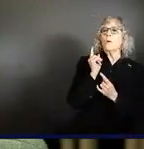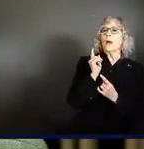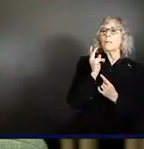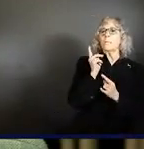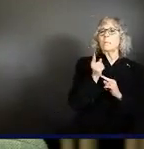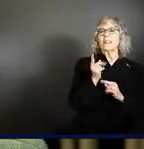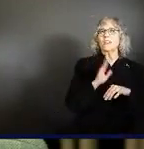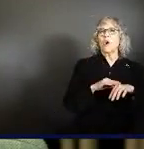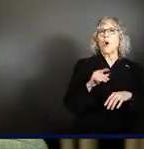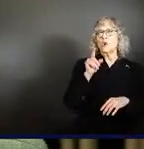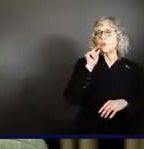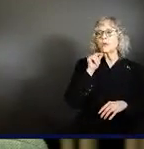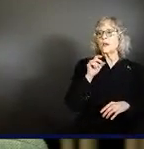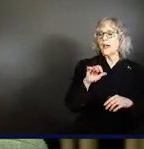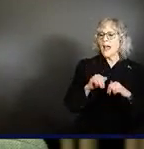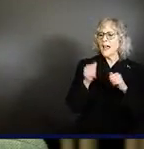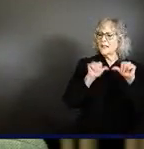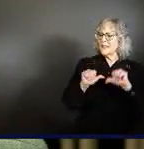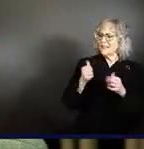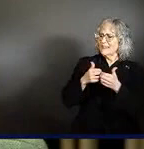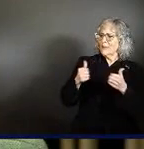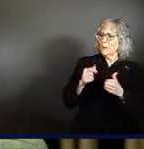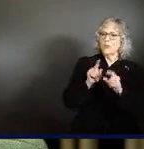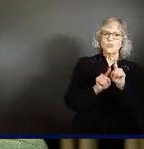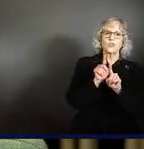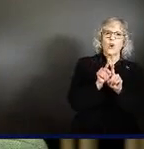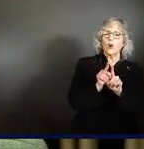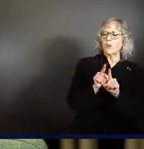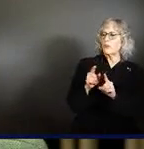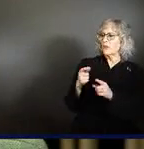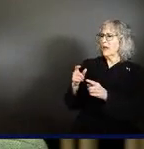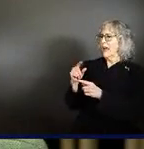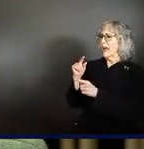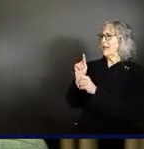scientists separate stars from galaxies in such pictures?